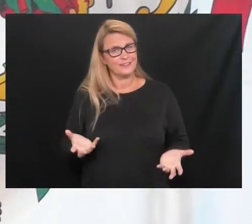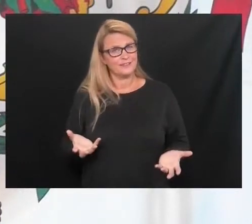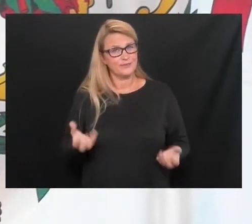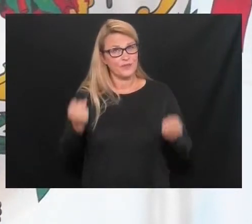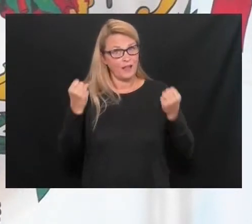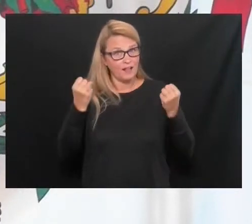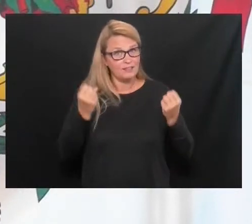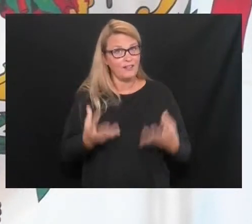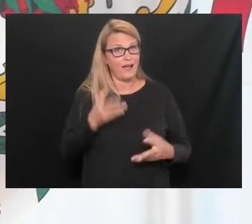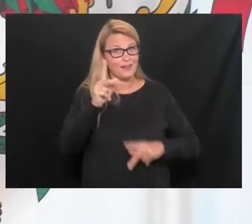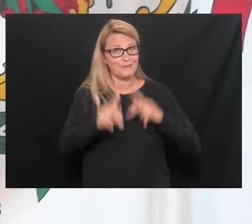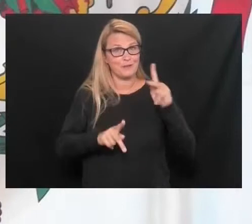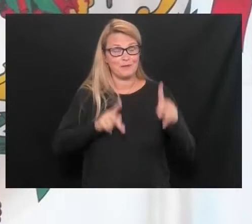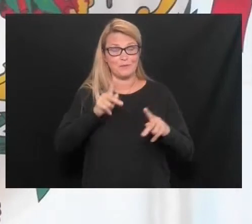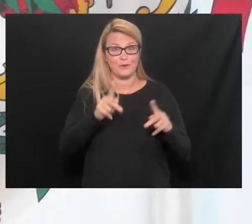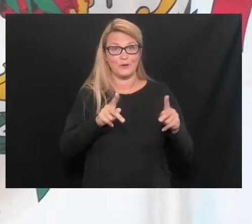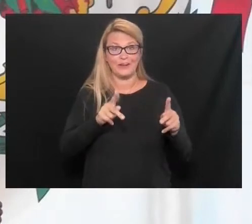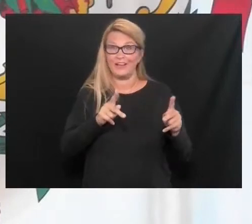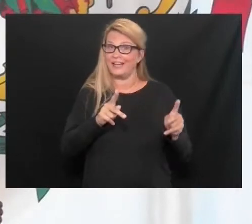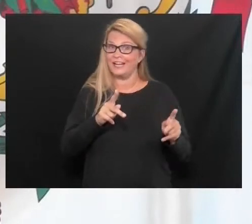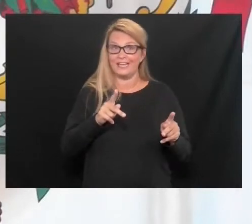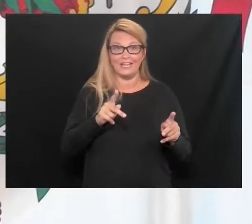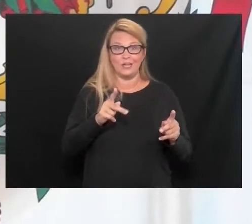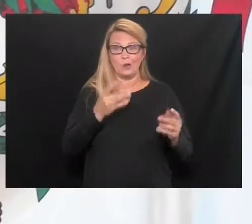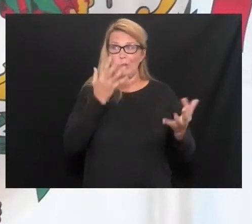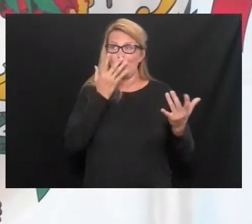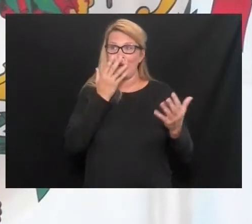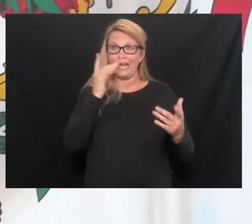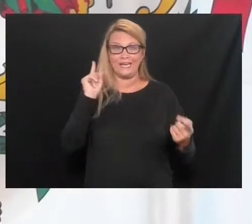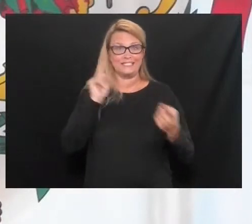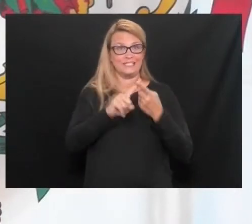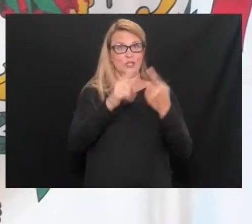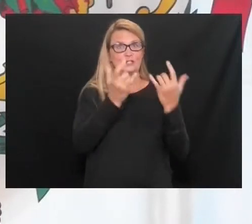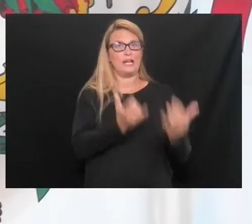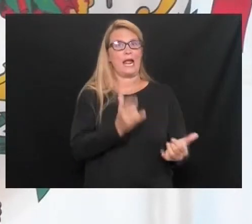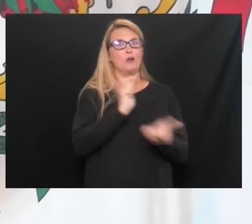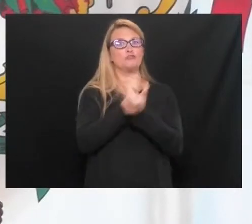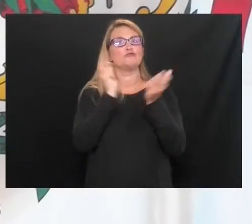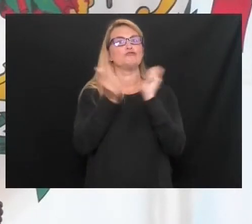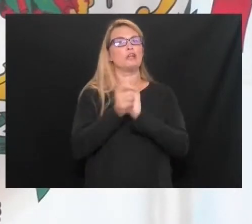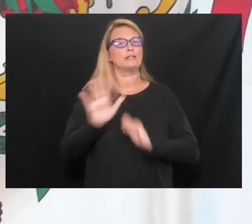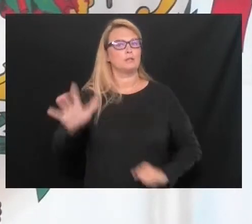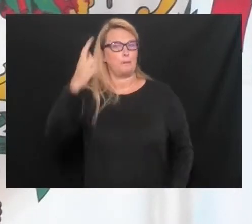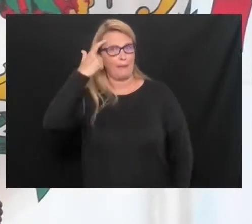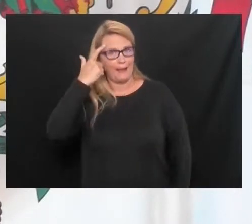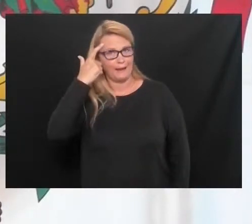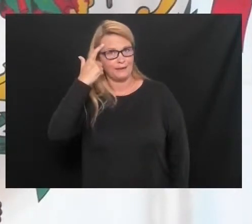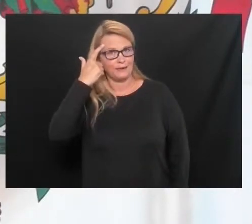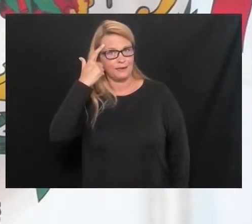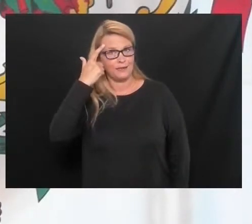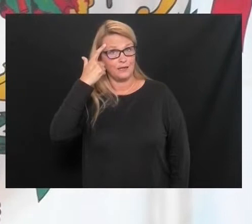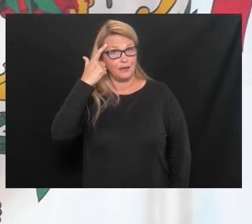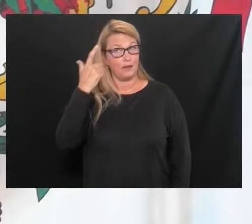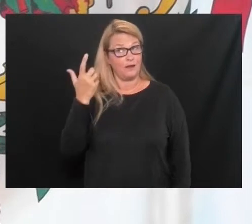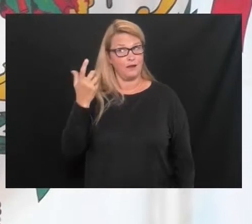we got vaccinated that hadn't been vaccinated up to now have changed their mind because they would have already been vaccinated. You,